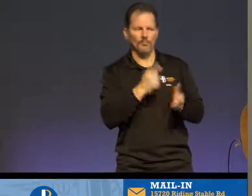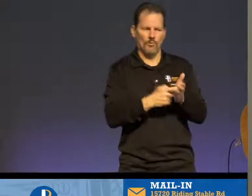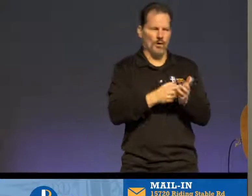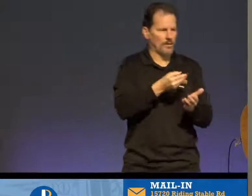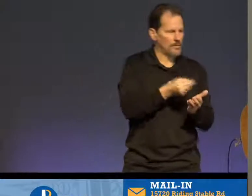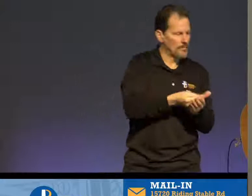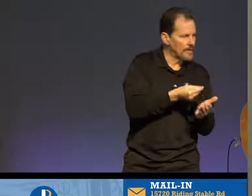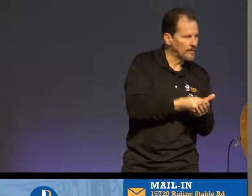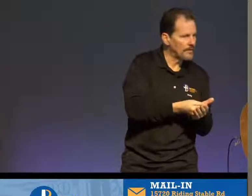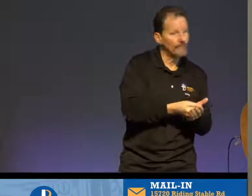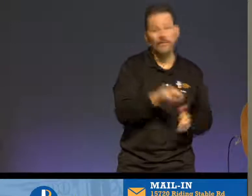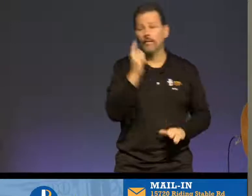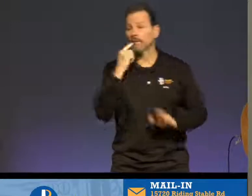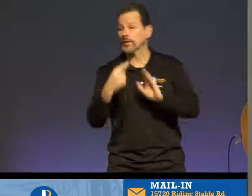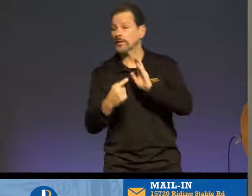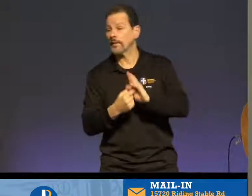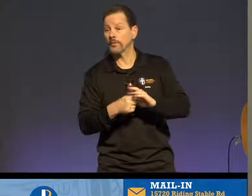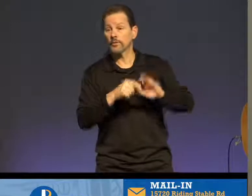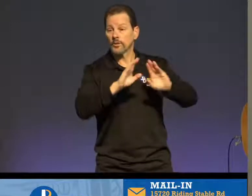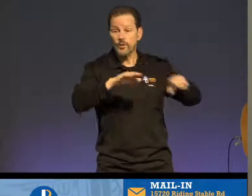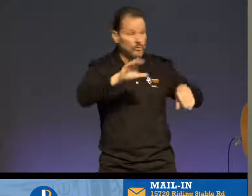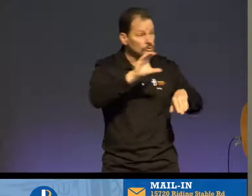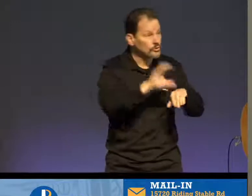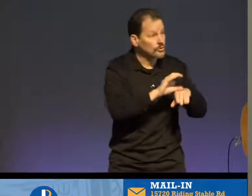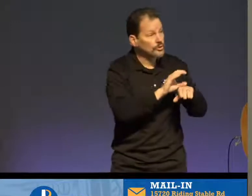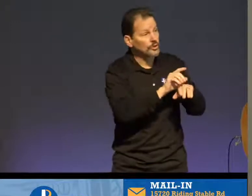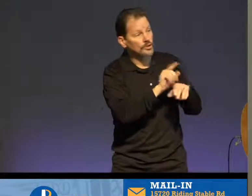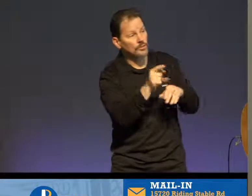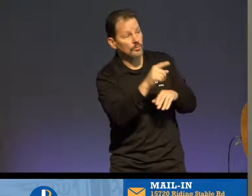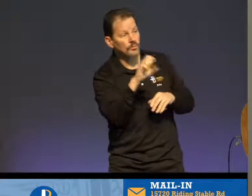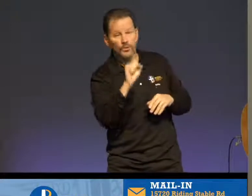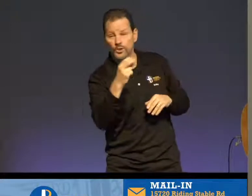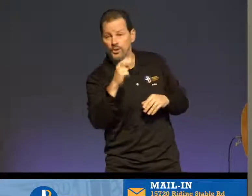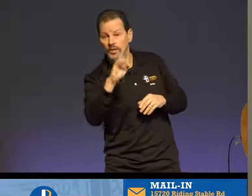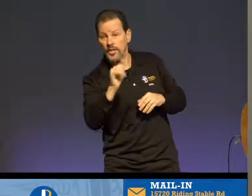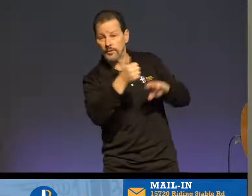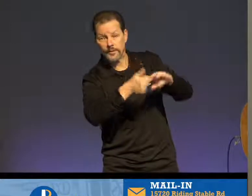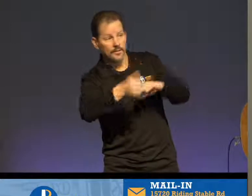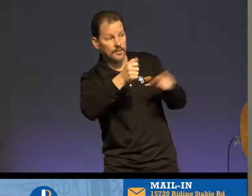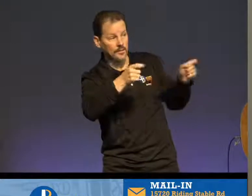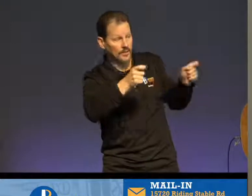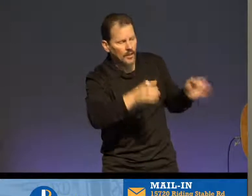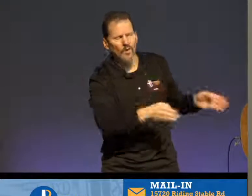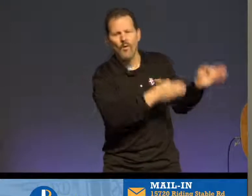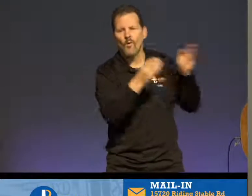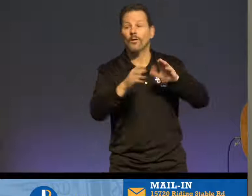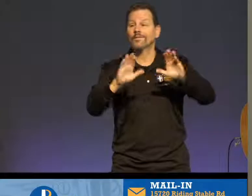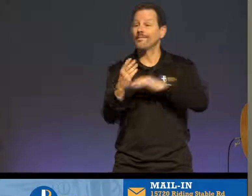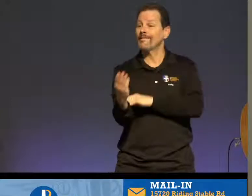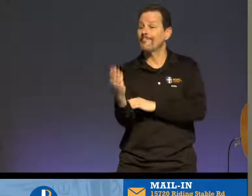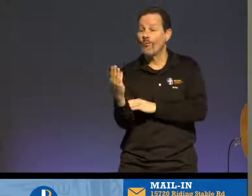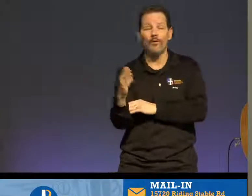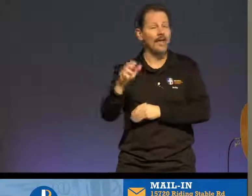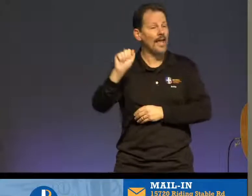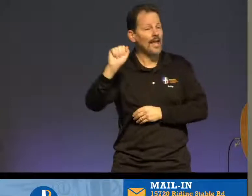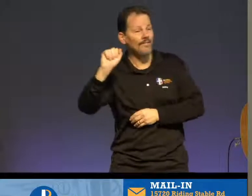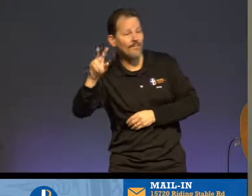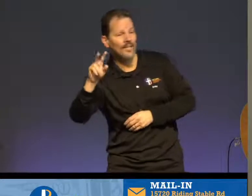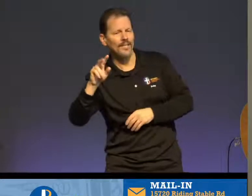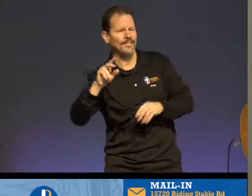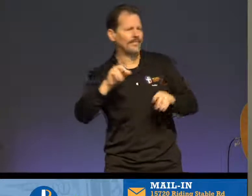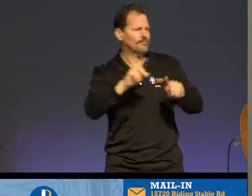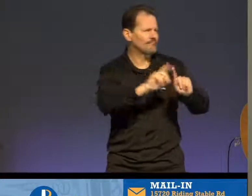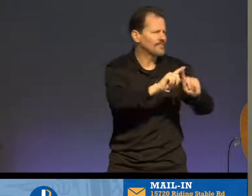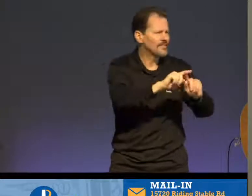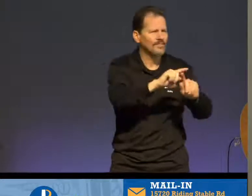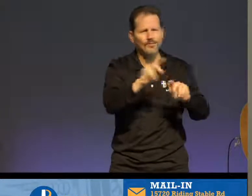Cherry's children's ministry and all that they're able to do there, and our Sunday morning services and our AV team. It all takes the tithes and offerings that we can